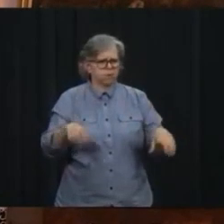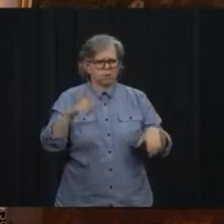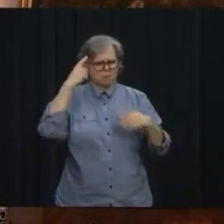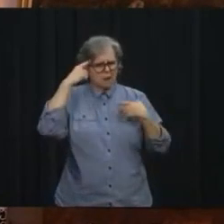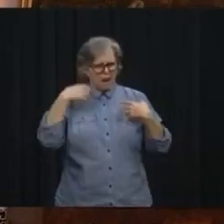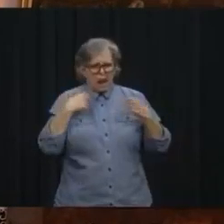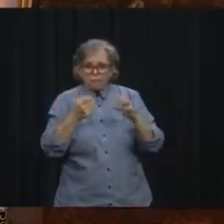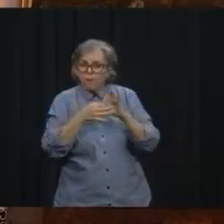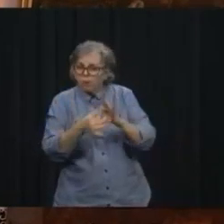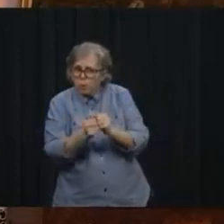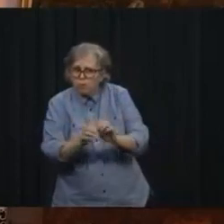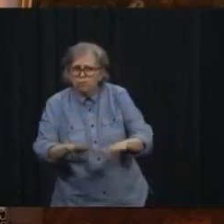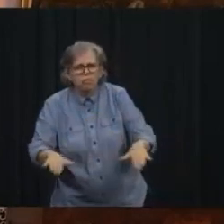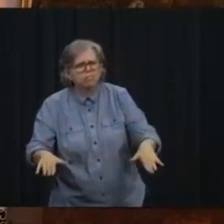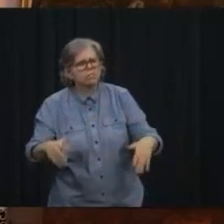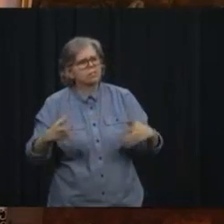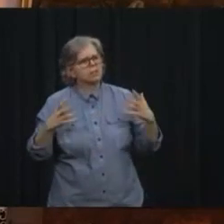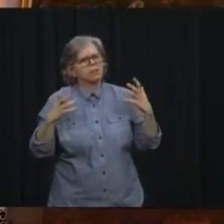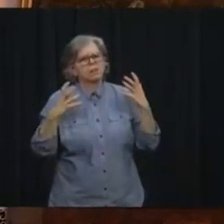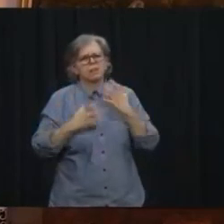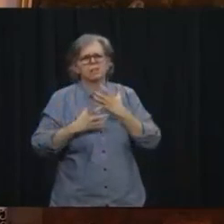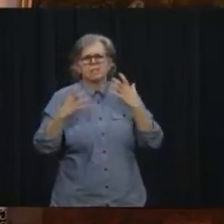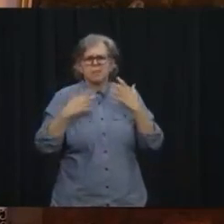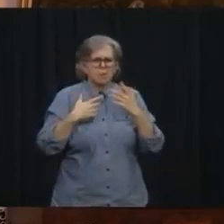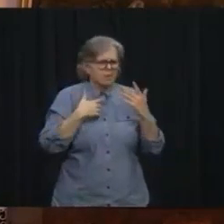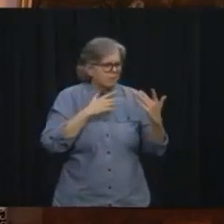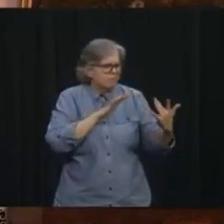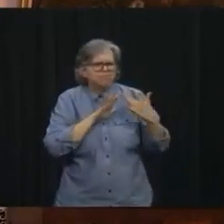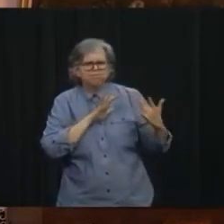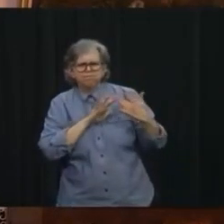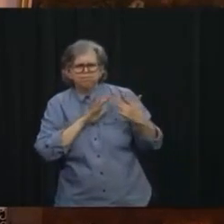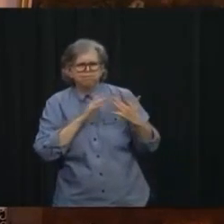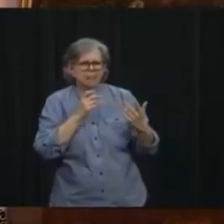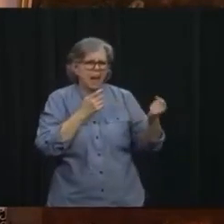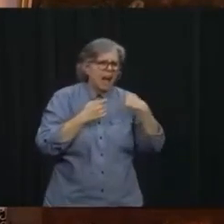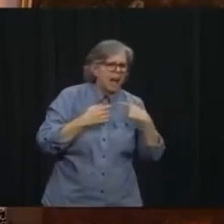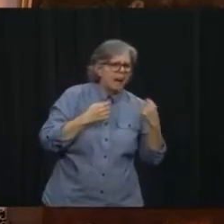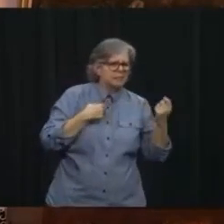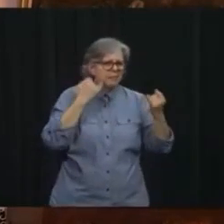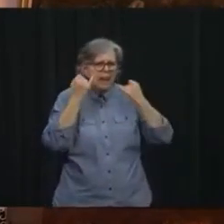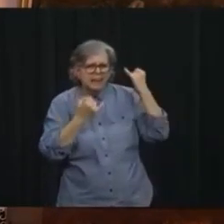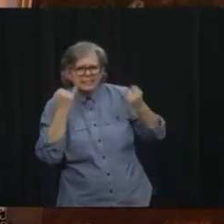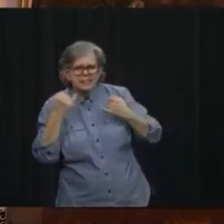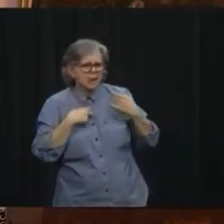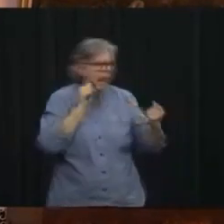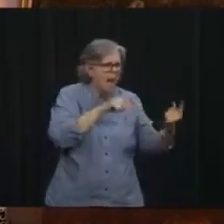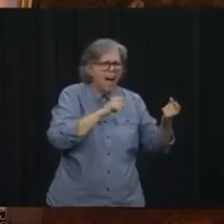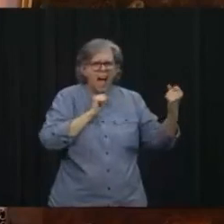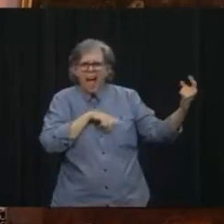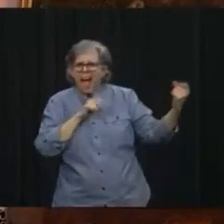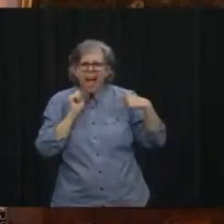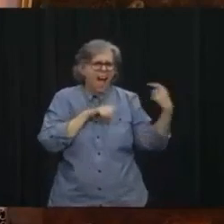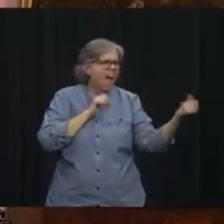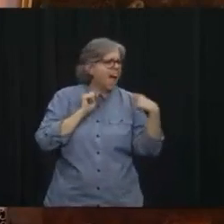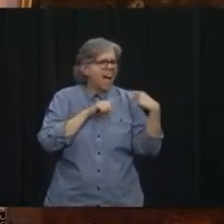really want to please send my condolences to Representative